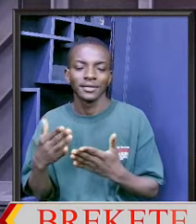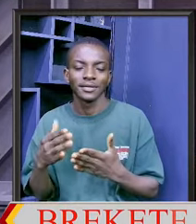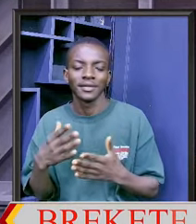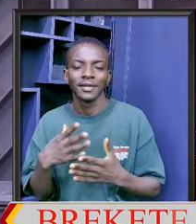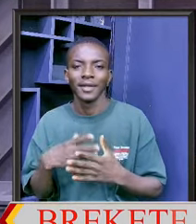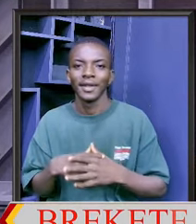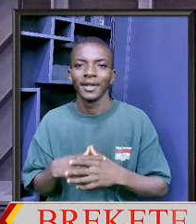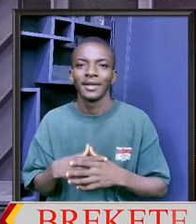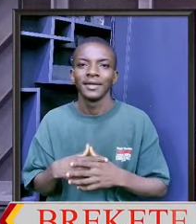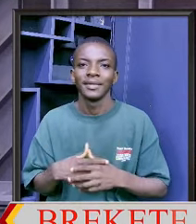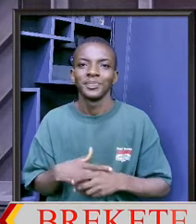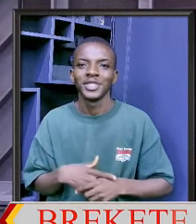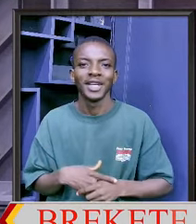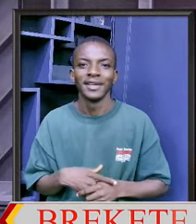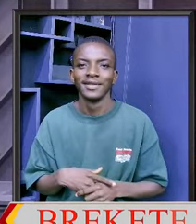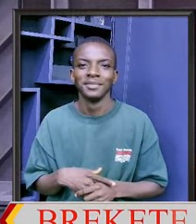please.